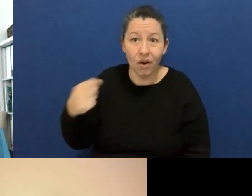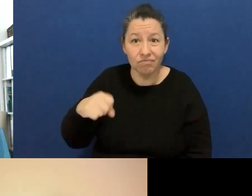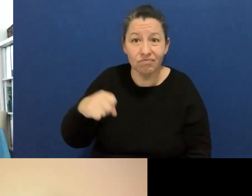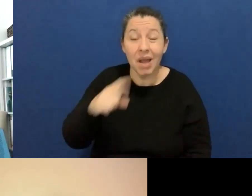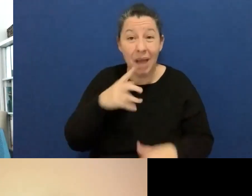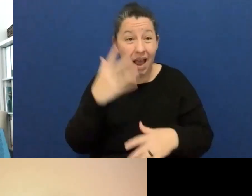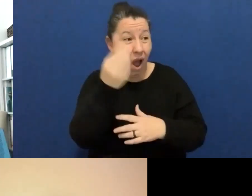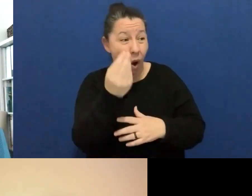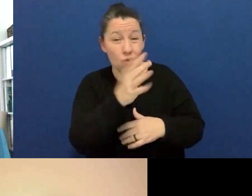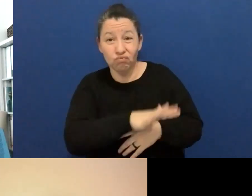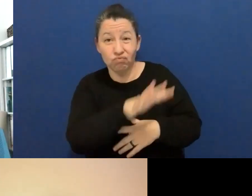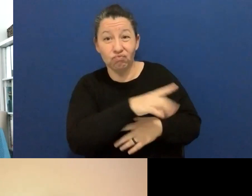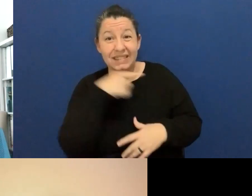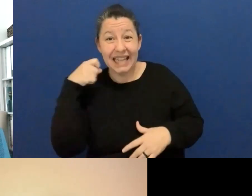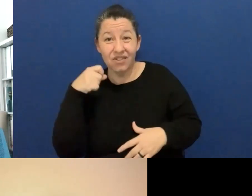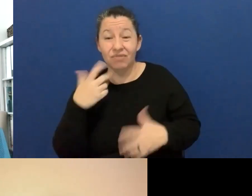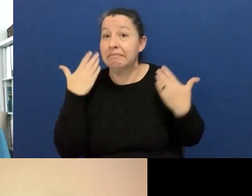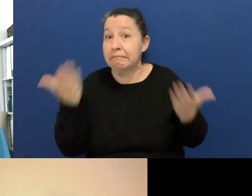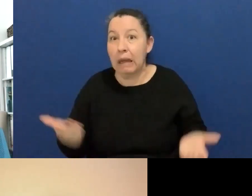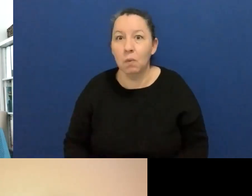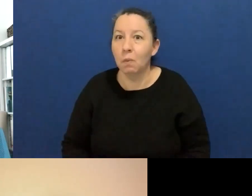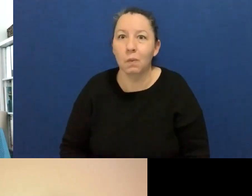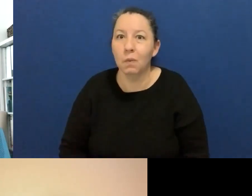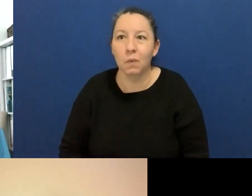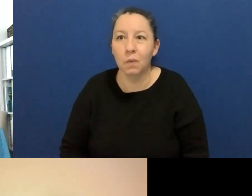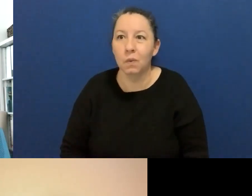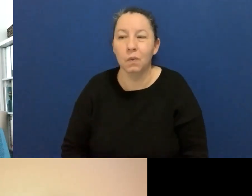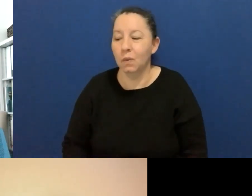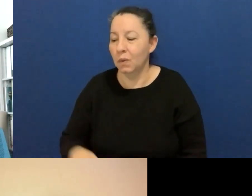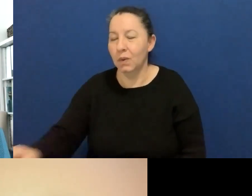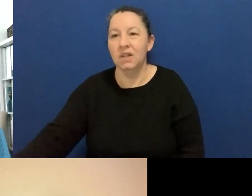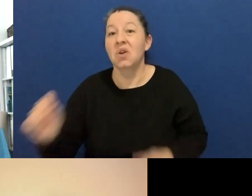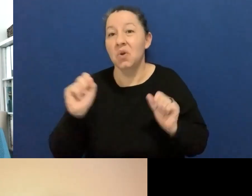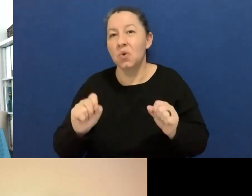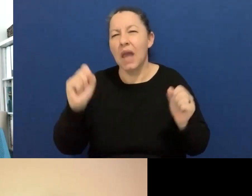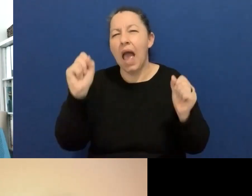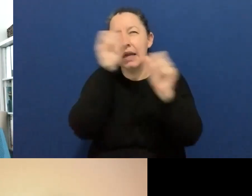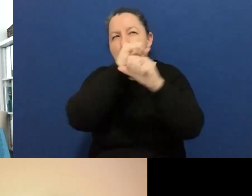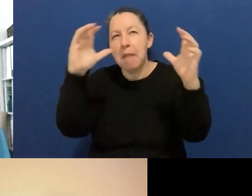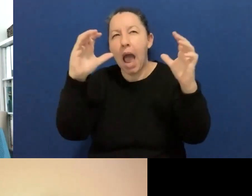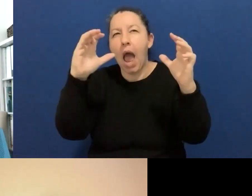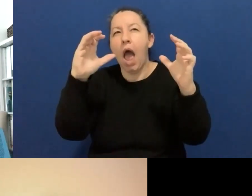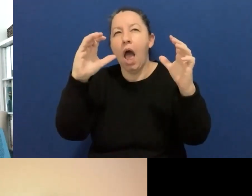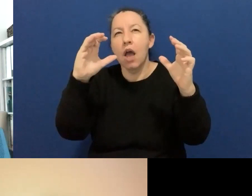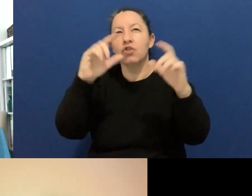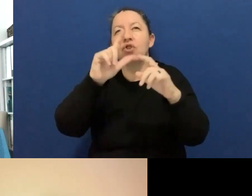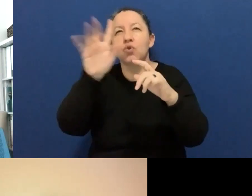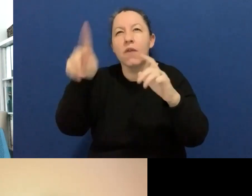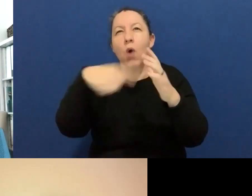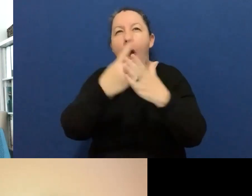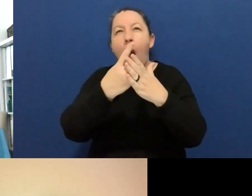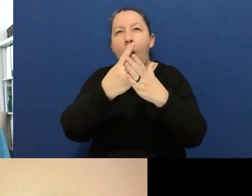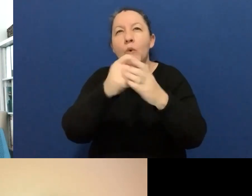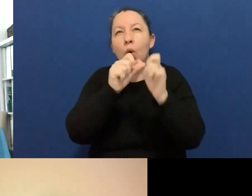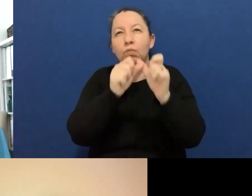desert, I don't know. I mean, you could imagine around the clock, you can imagine shift type of things.